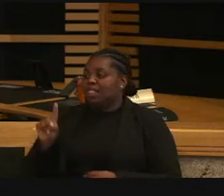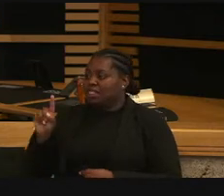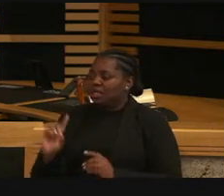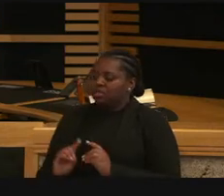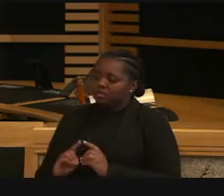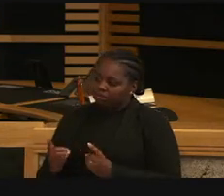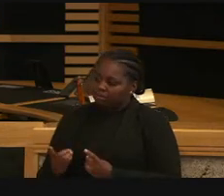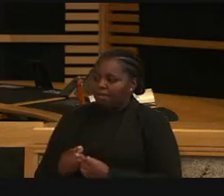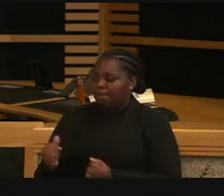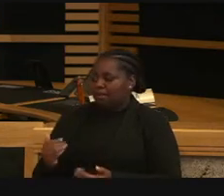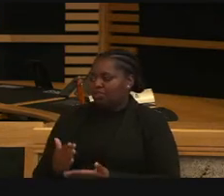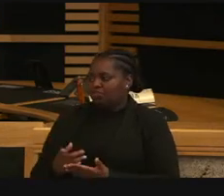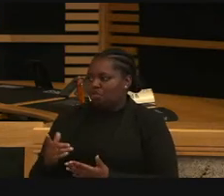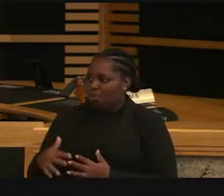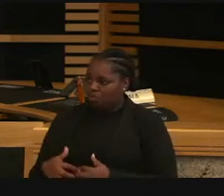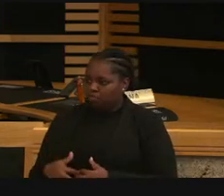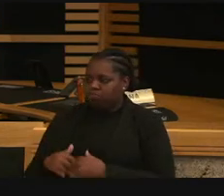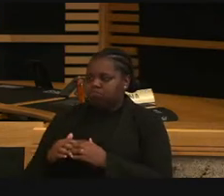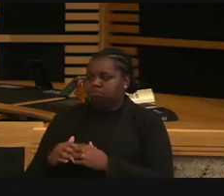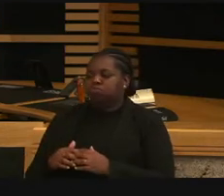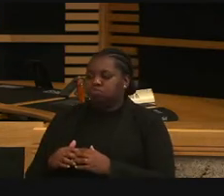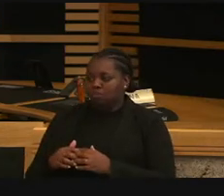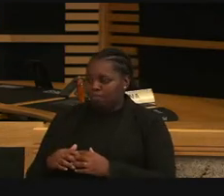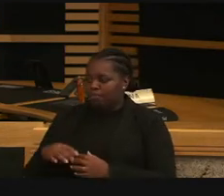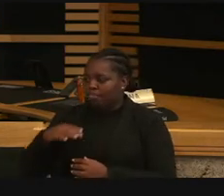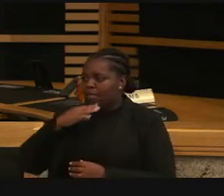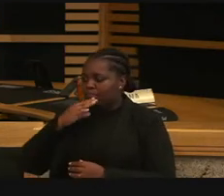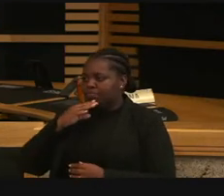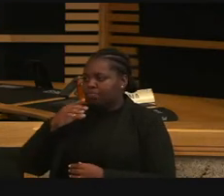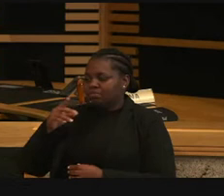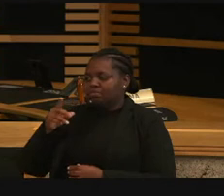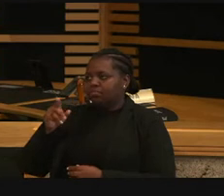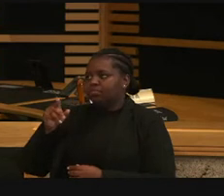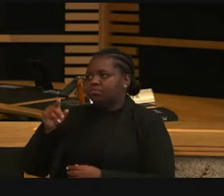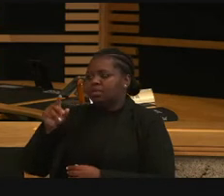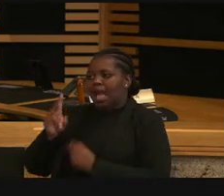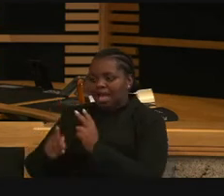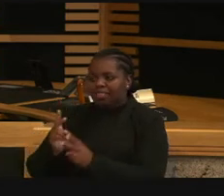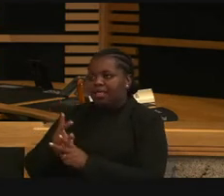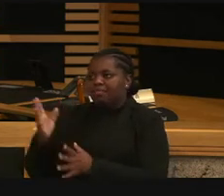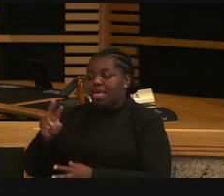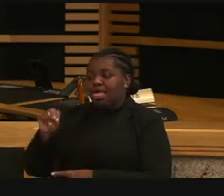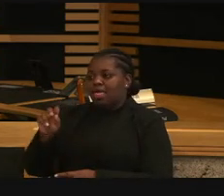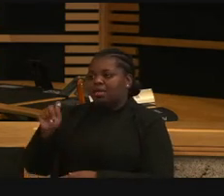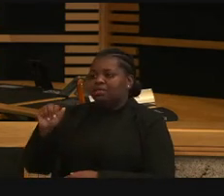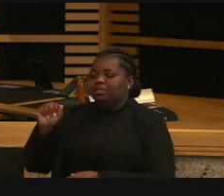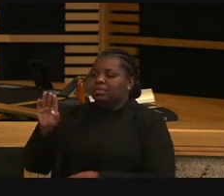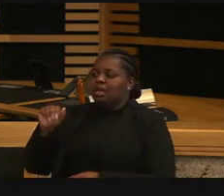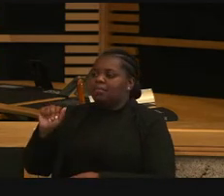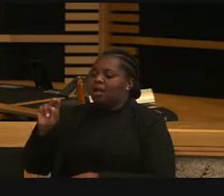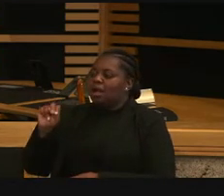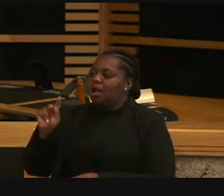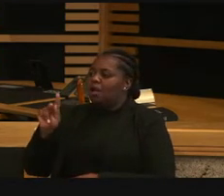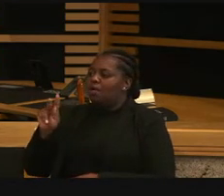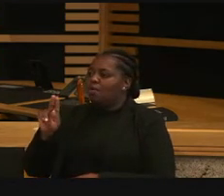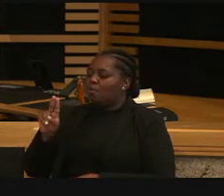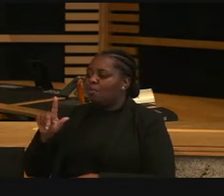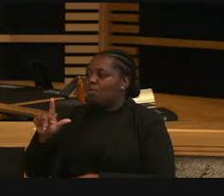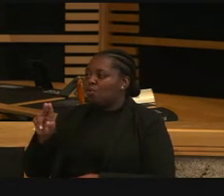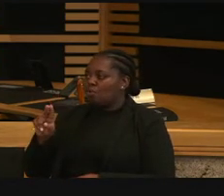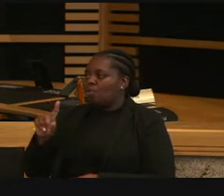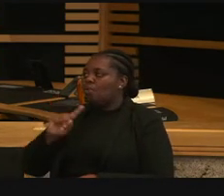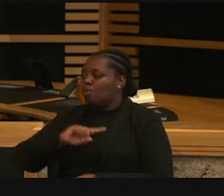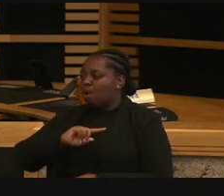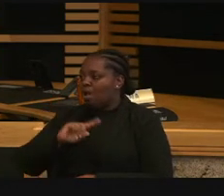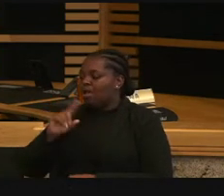must consider opening a satellite traffic station in Ndabankulu in the interim, whilst considering opening a